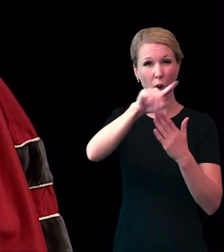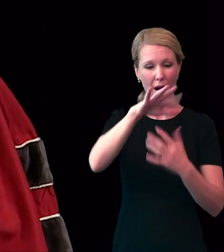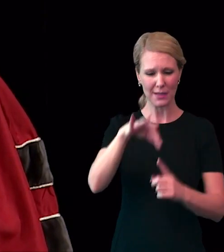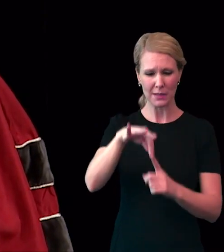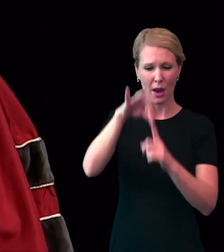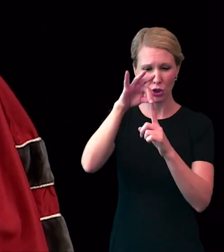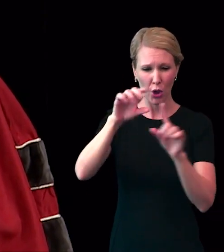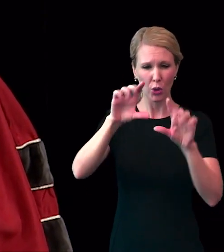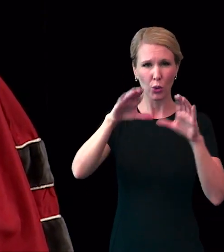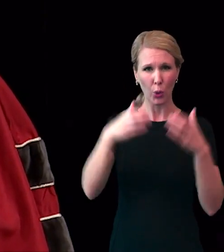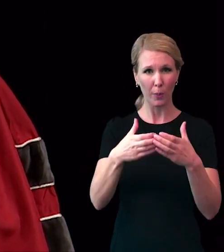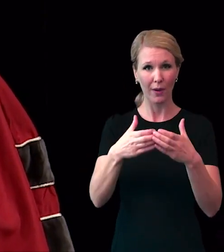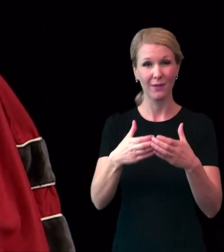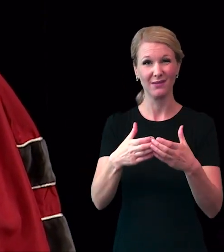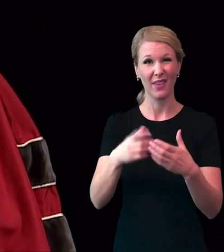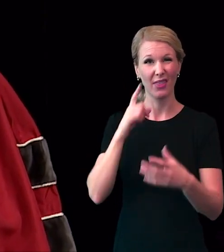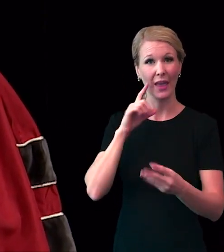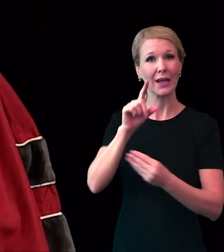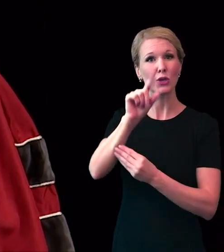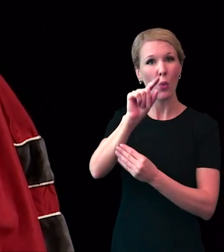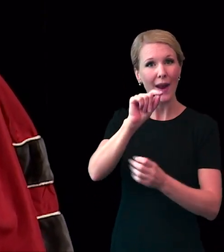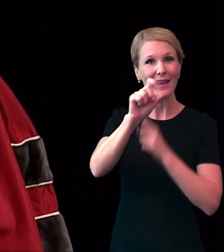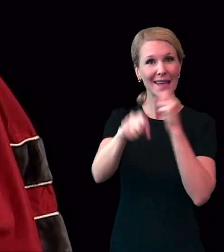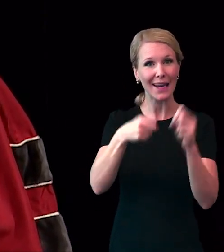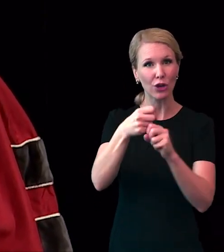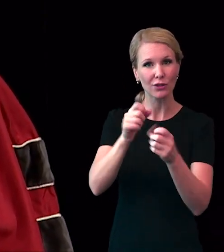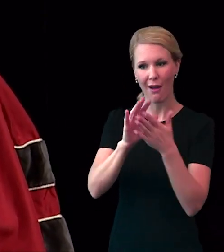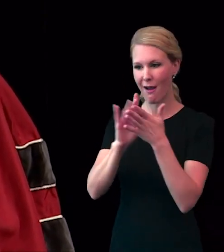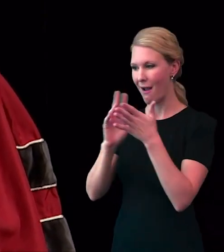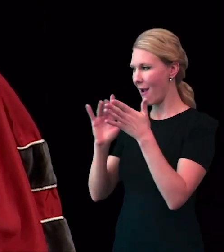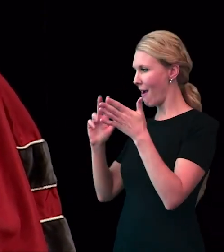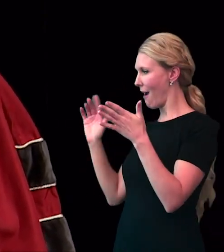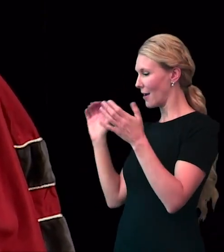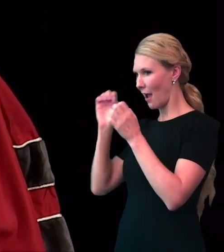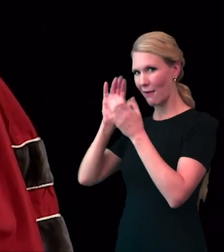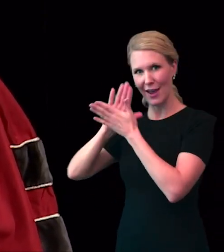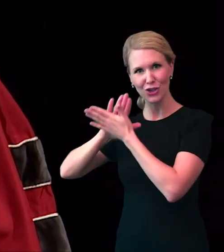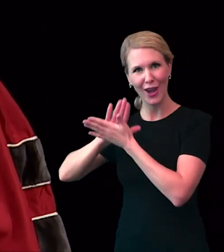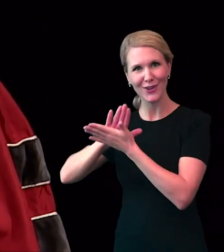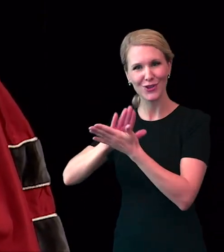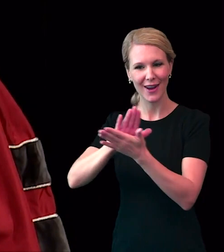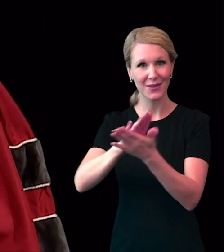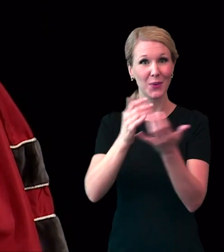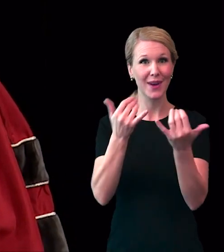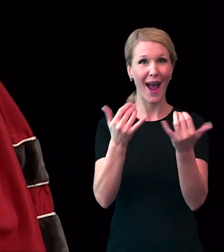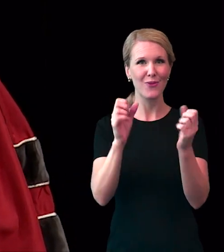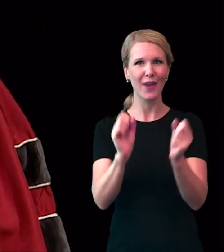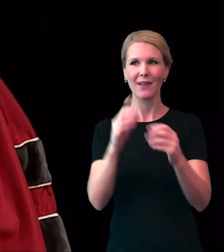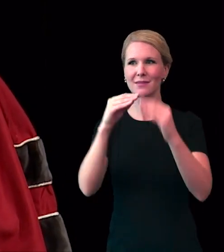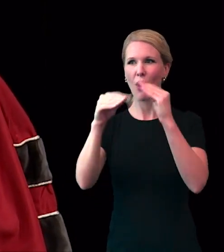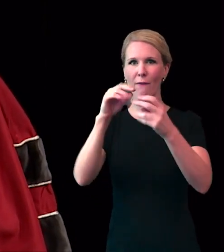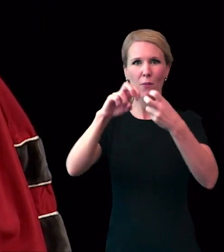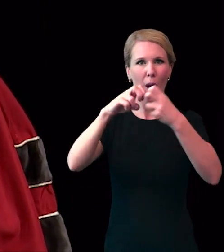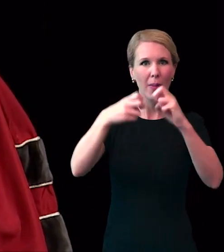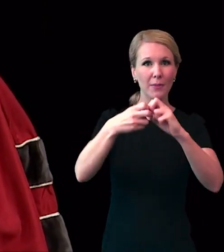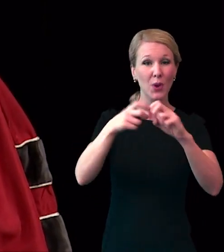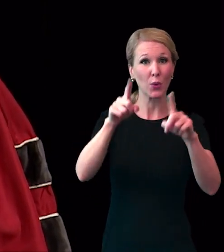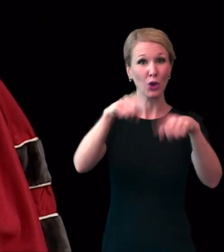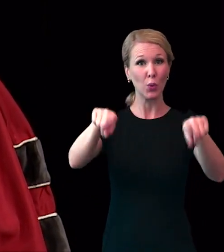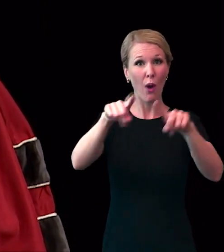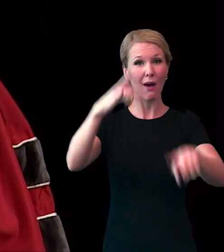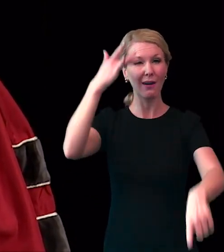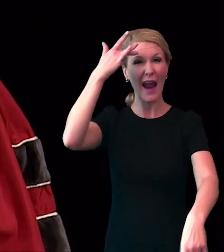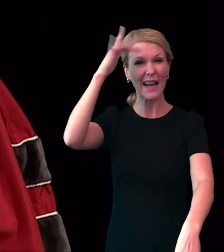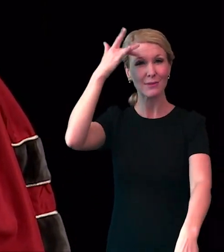has chosen to spend the past 20 plus years in education so that you may help solve the problems of the future. It may not feel like it, but you're all experts in your